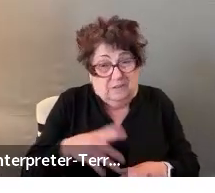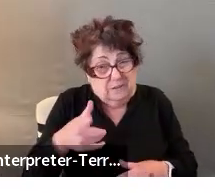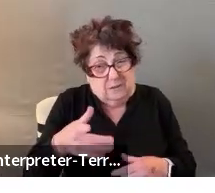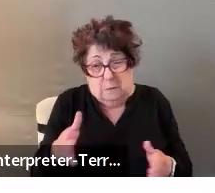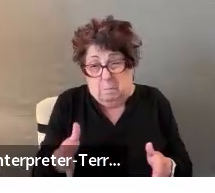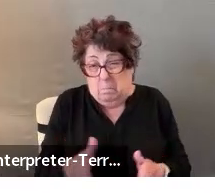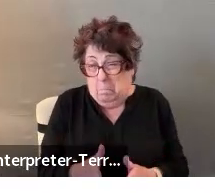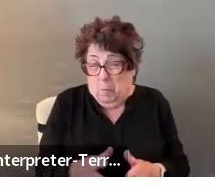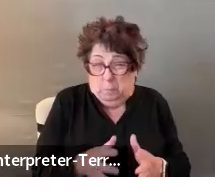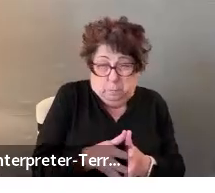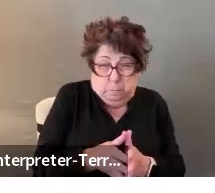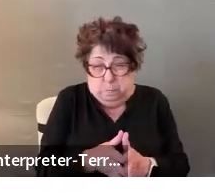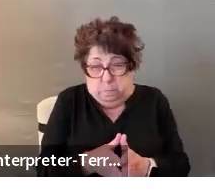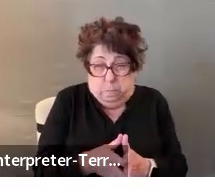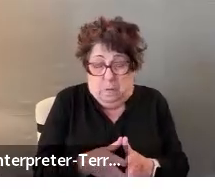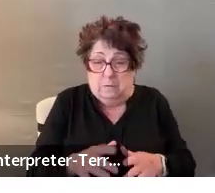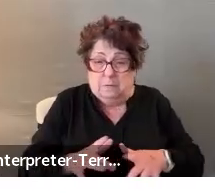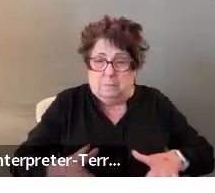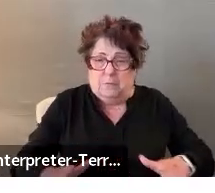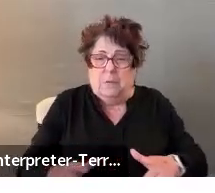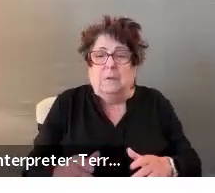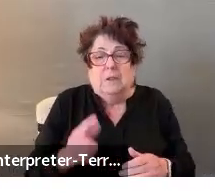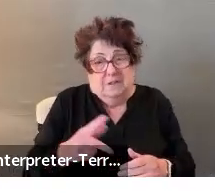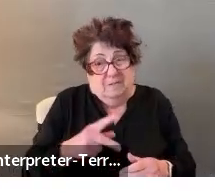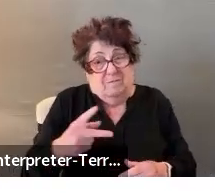with bathing, toileting, and grooming.